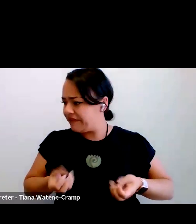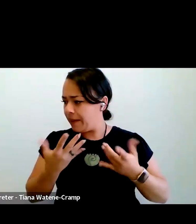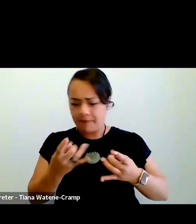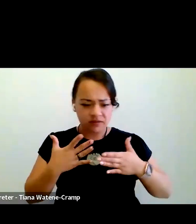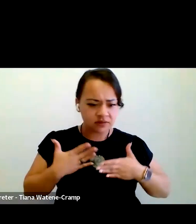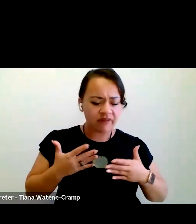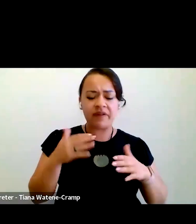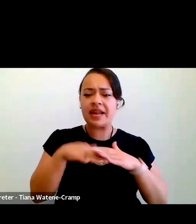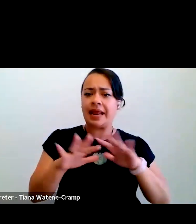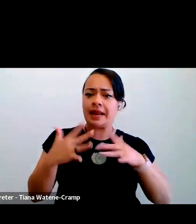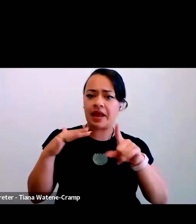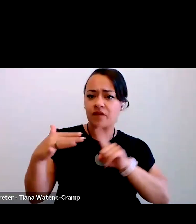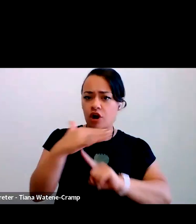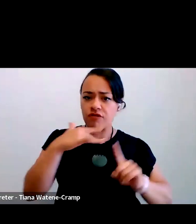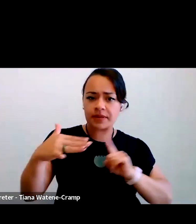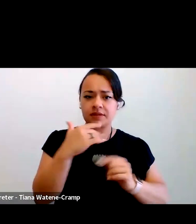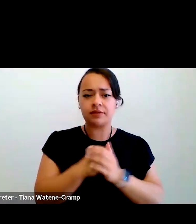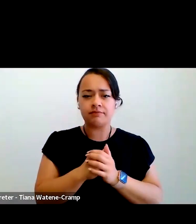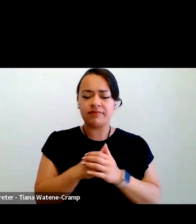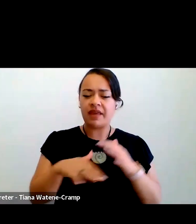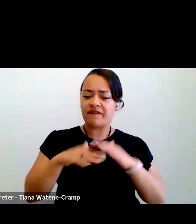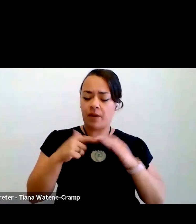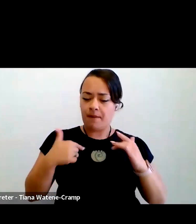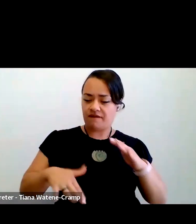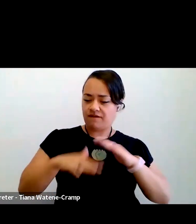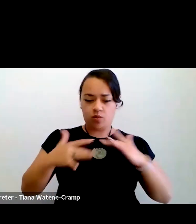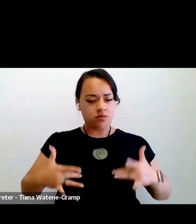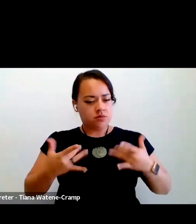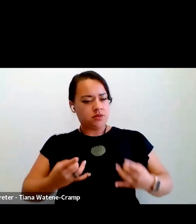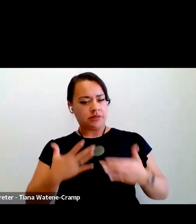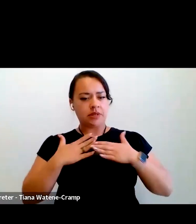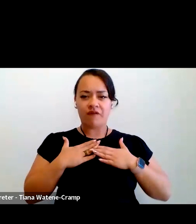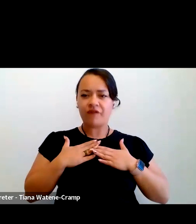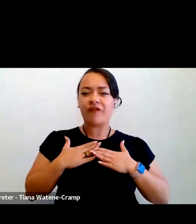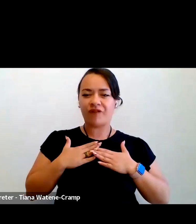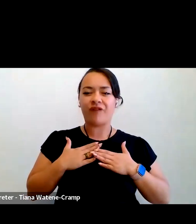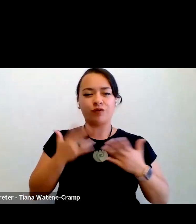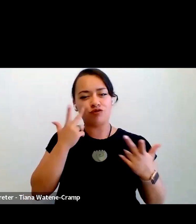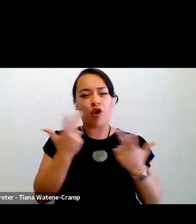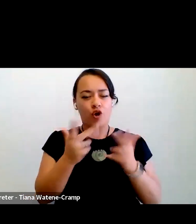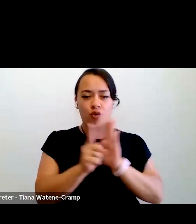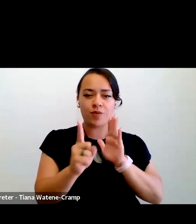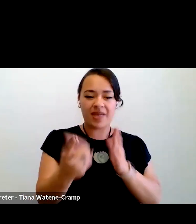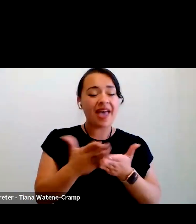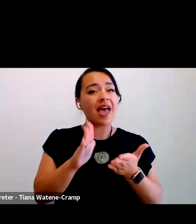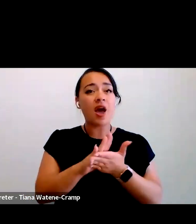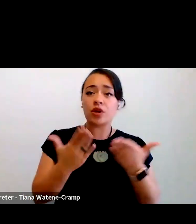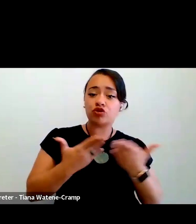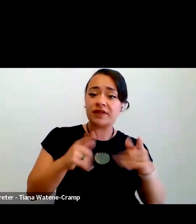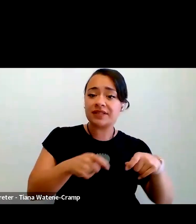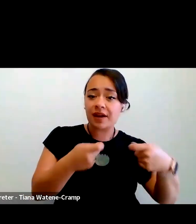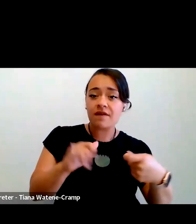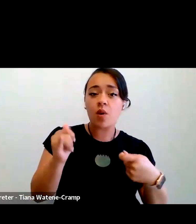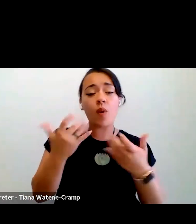interaction, and feeling like your whole self is reflected back to you in the way a service is delivered or an organisation engages with